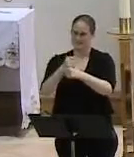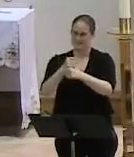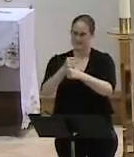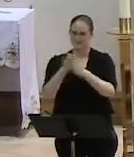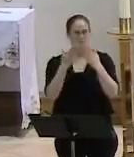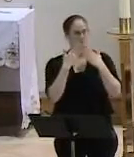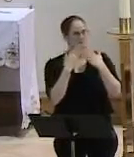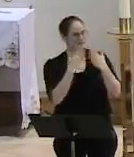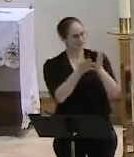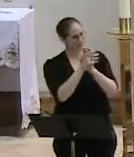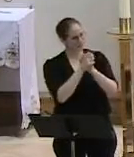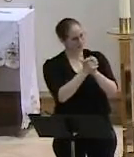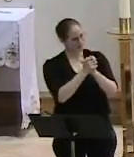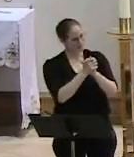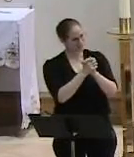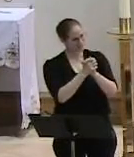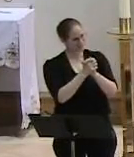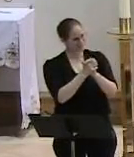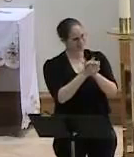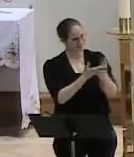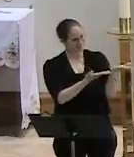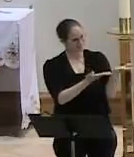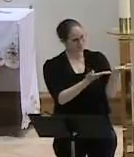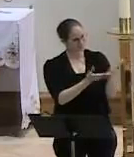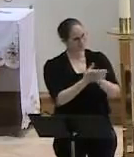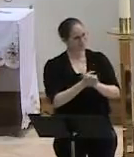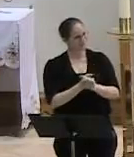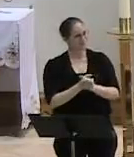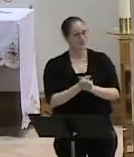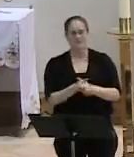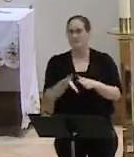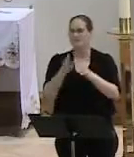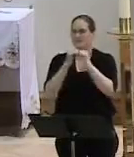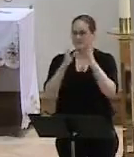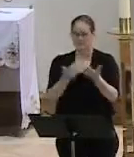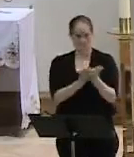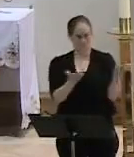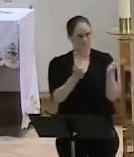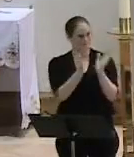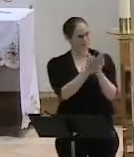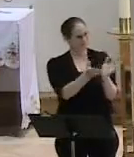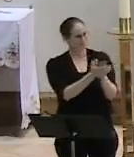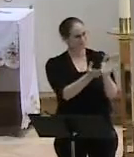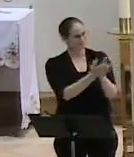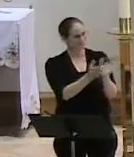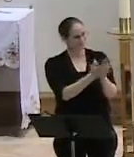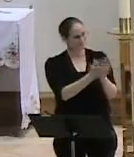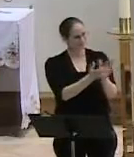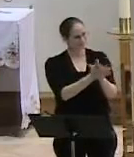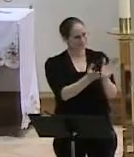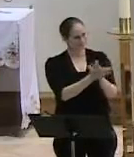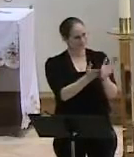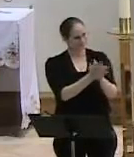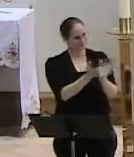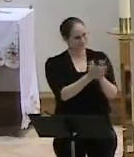so I congratulate you, dear Hannah. God's blessings to you.